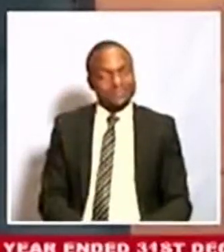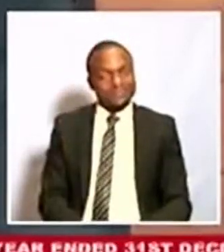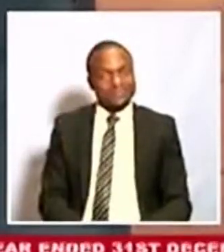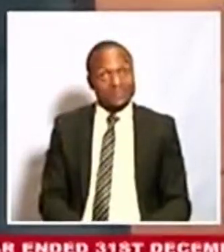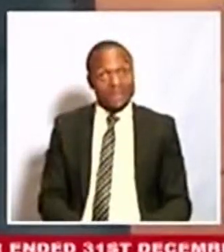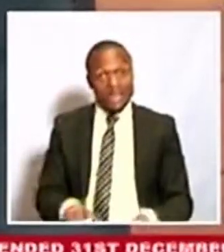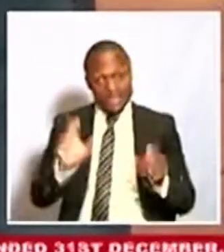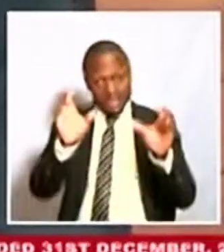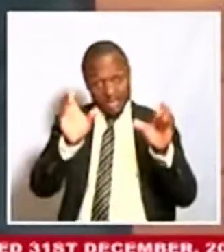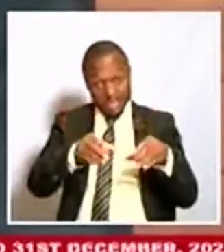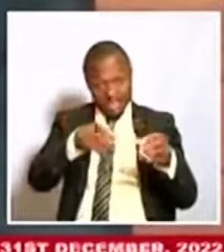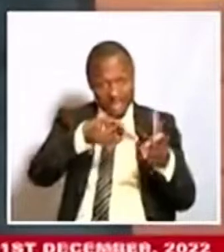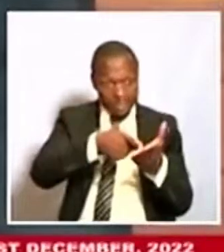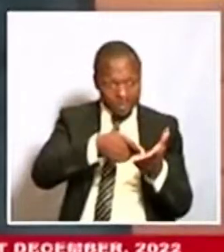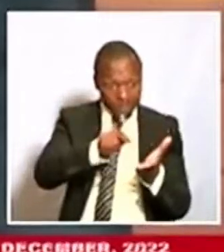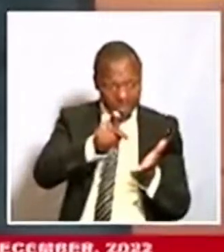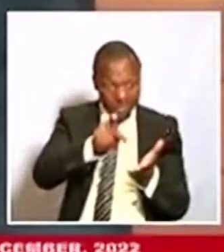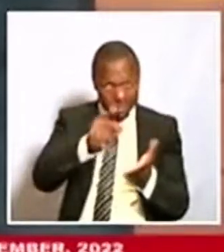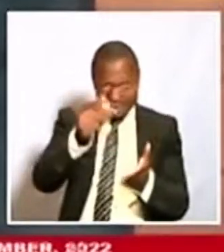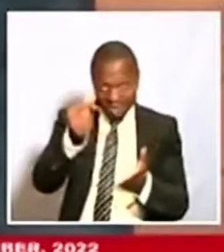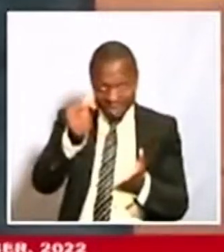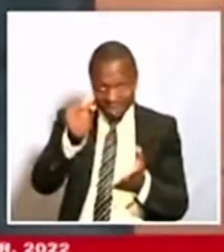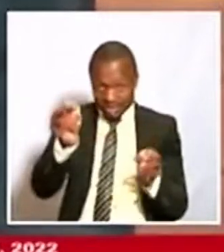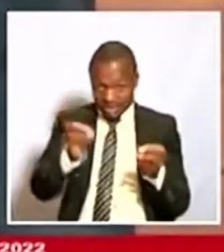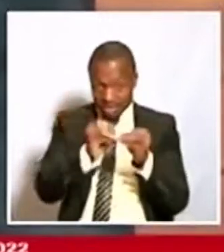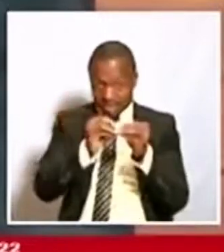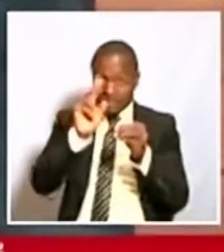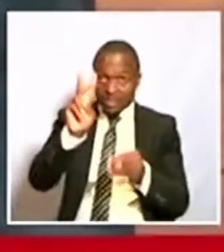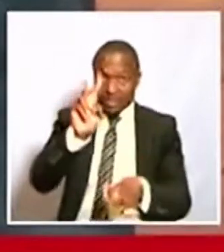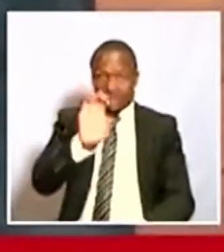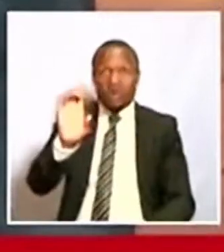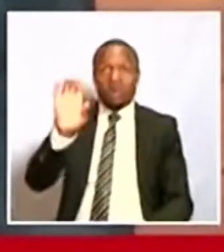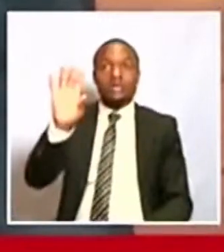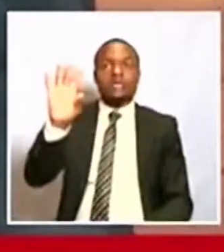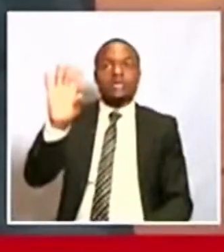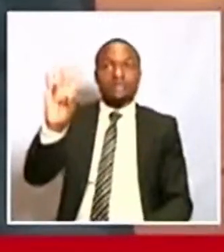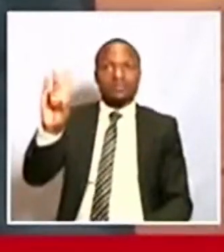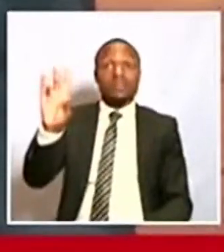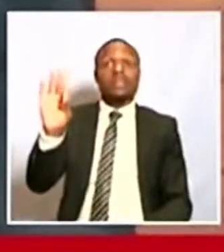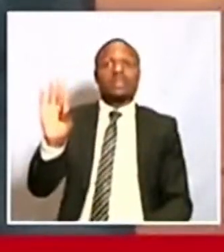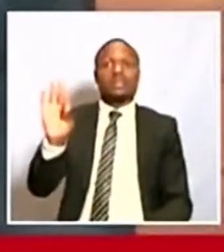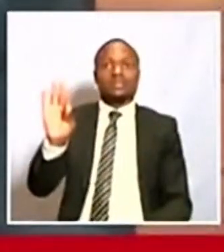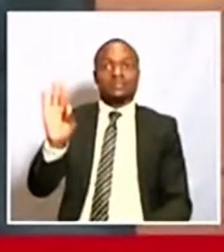The council paid money totaling 279,